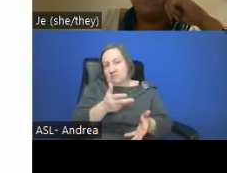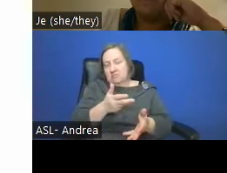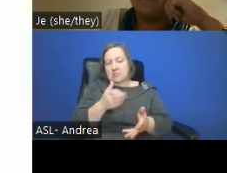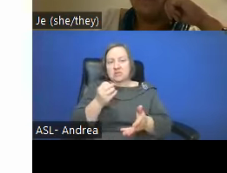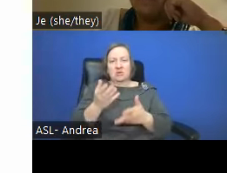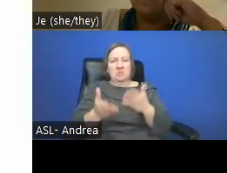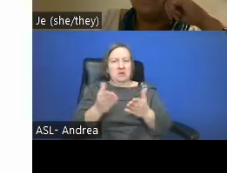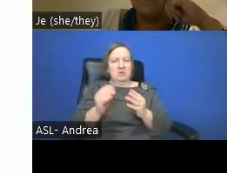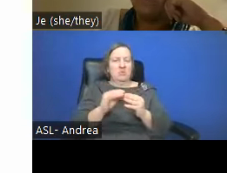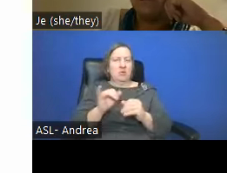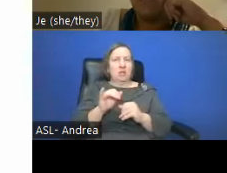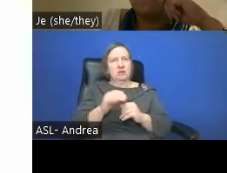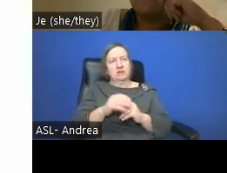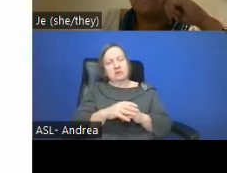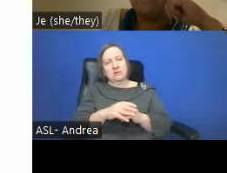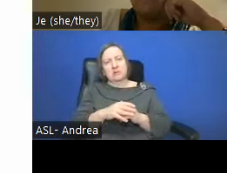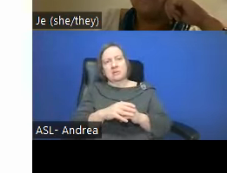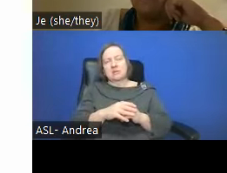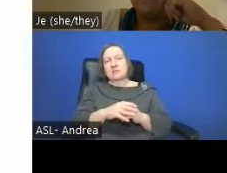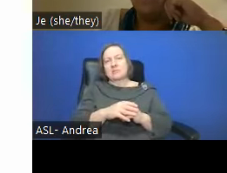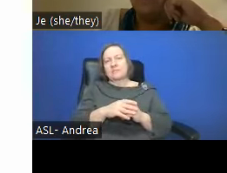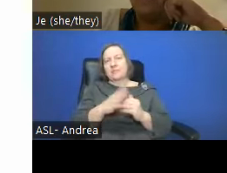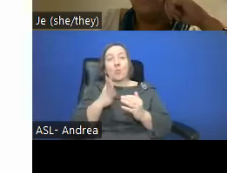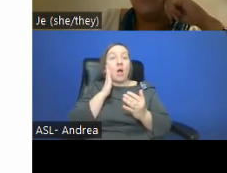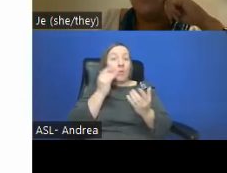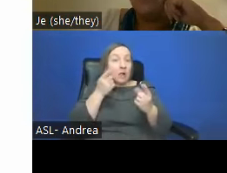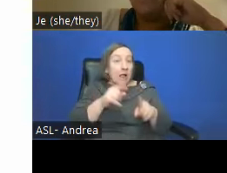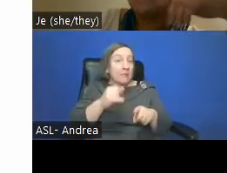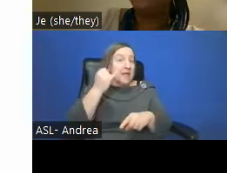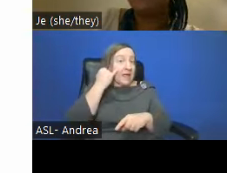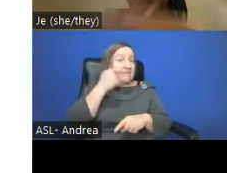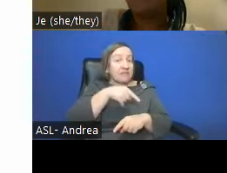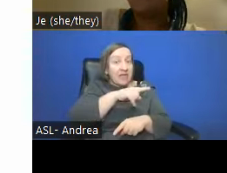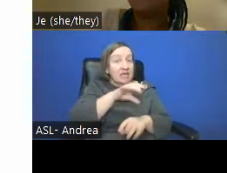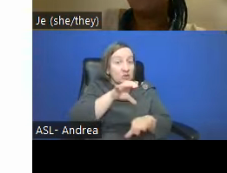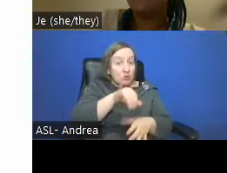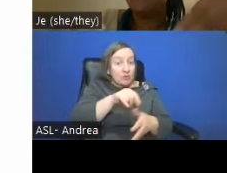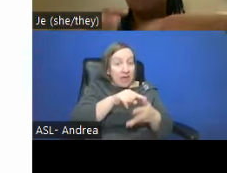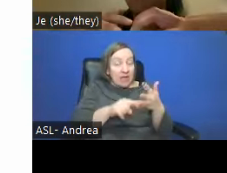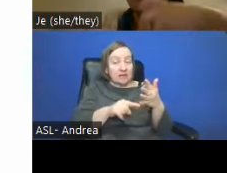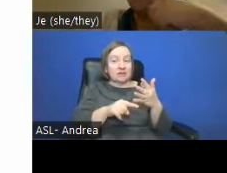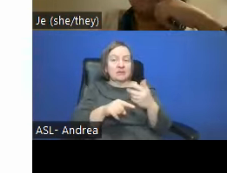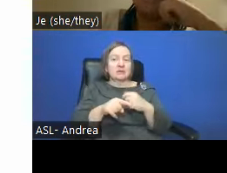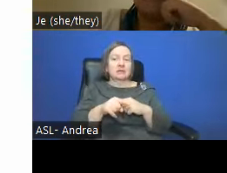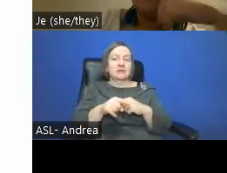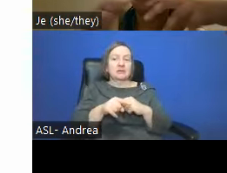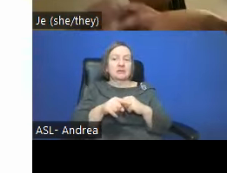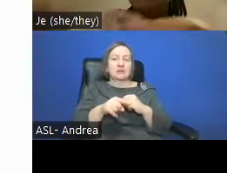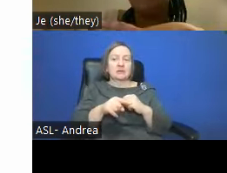more of like saying like what happens if they do that in order to